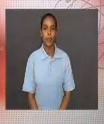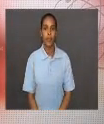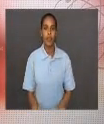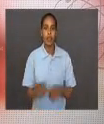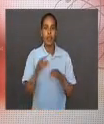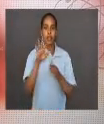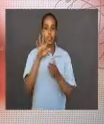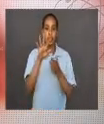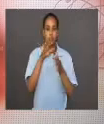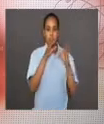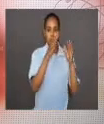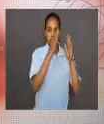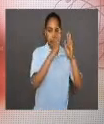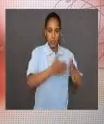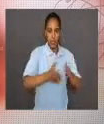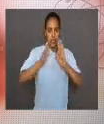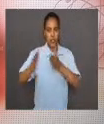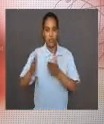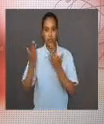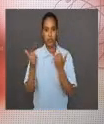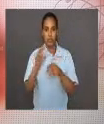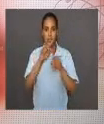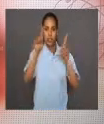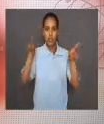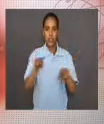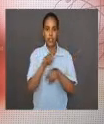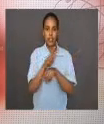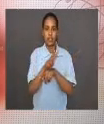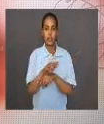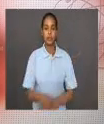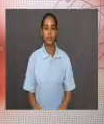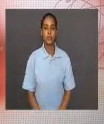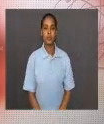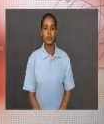A chart will soon appear on the screen.